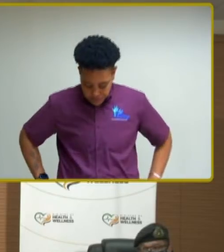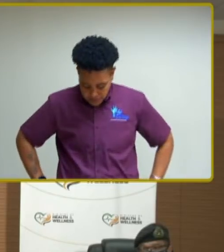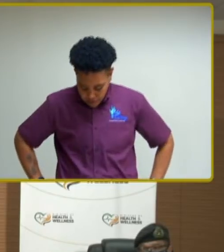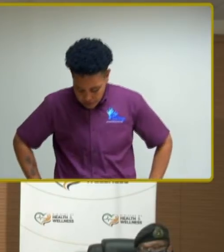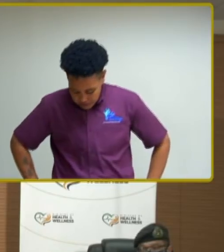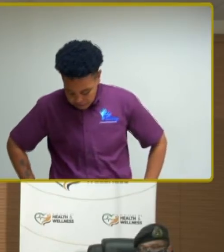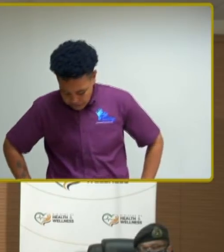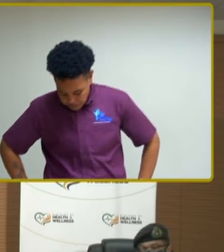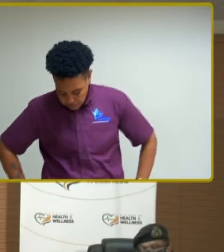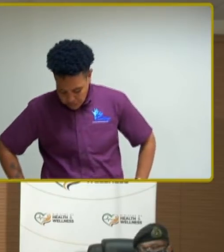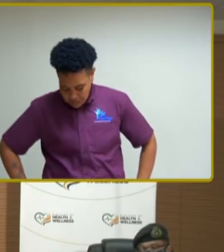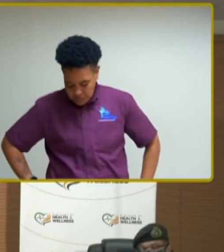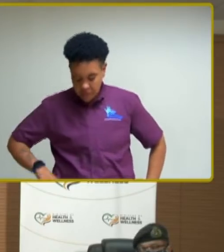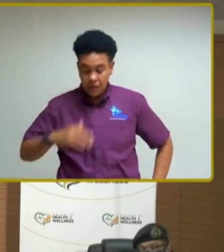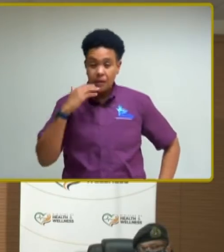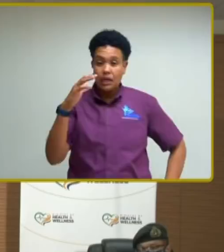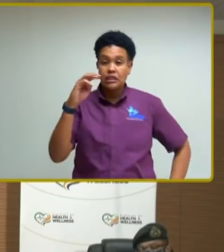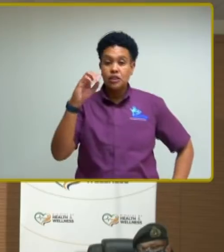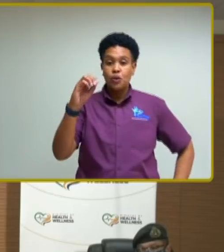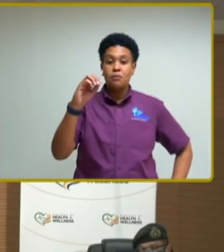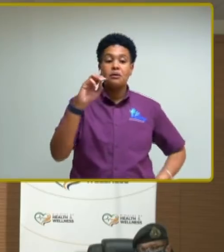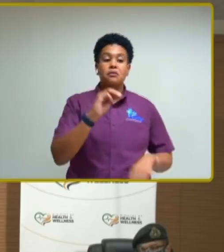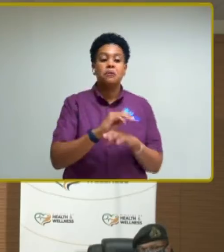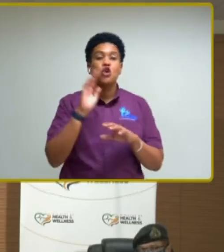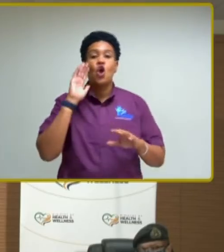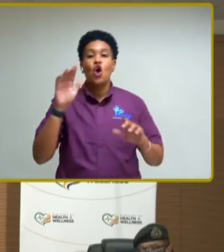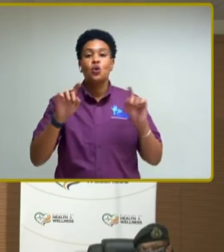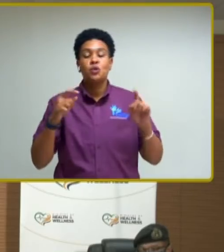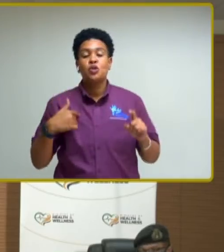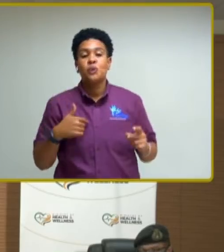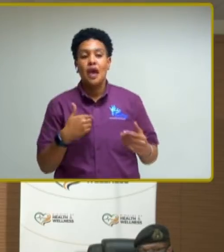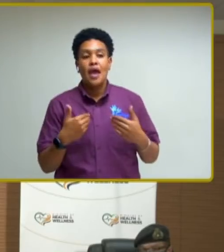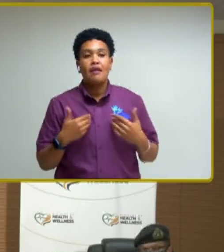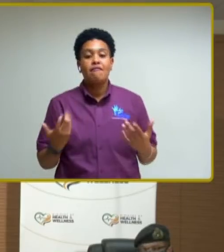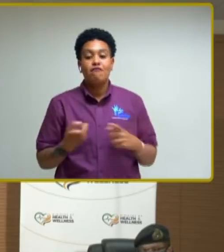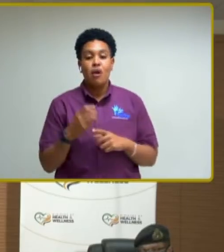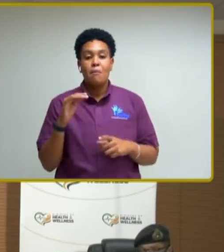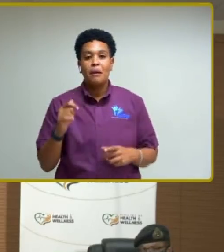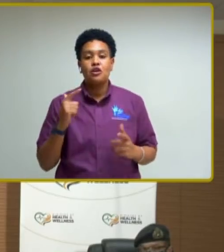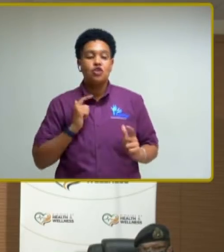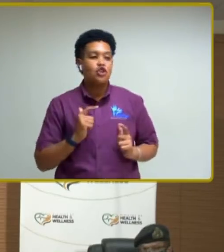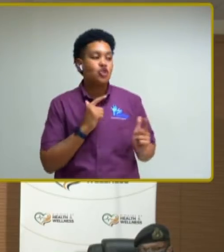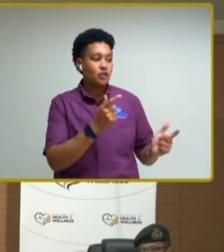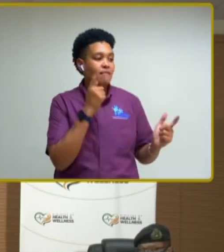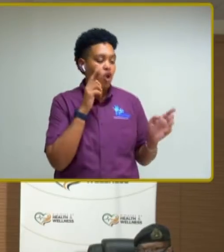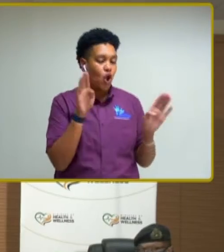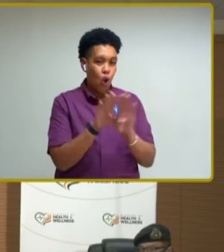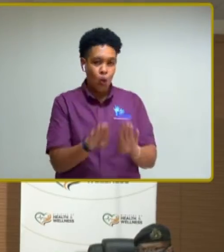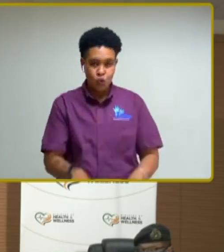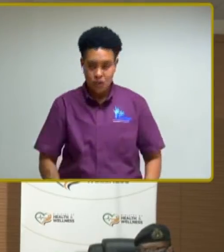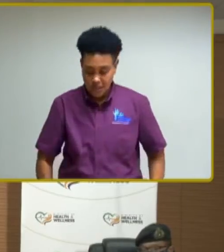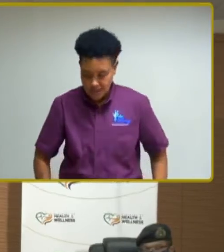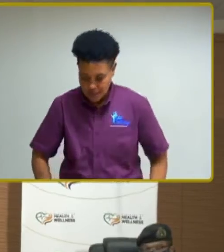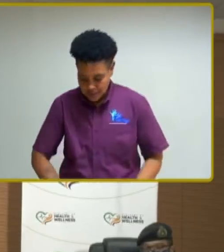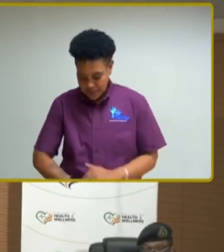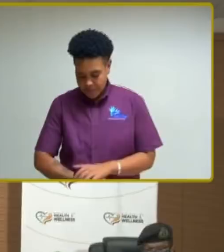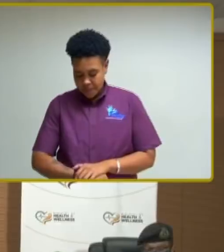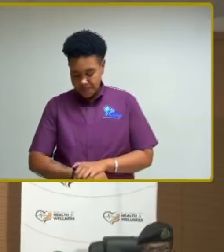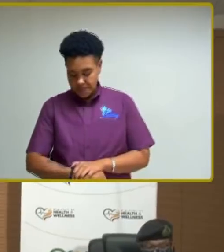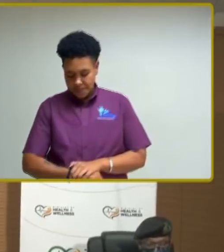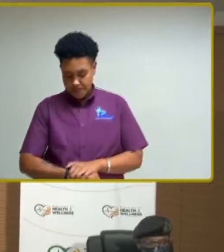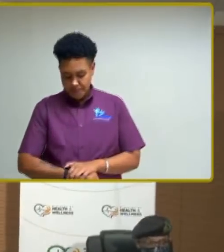All right, thank you very much, CMO. Minister, that's all the questions we have from the media. I'll just hand back to you for your closing